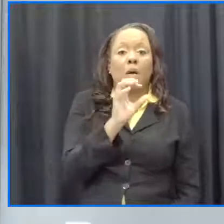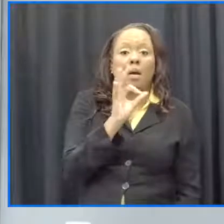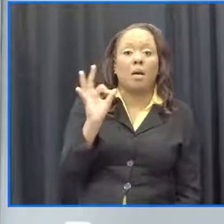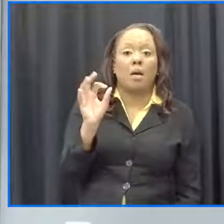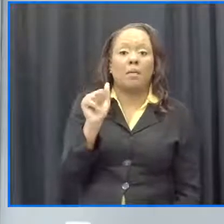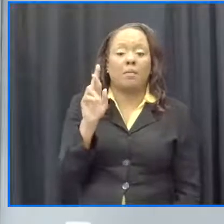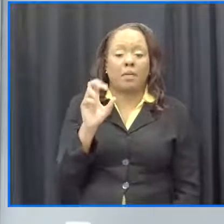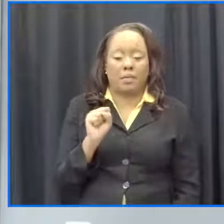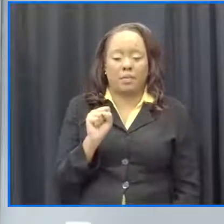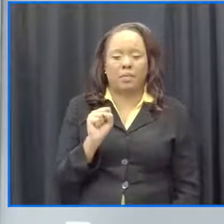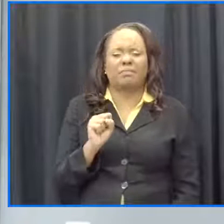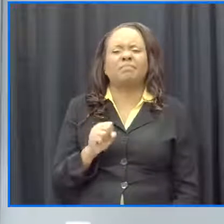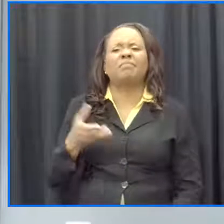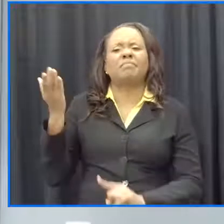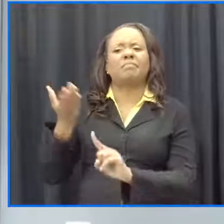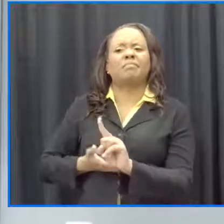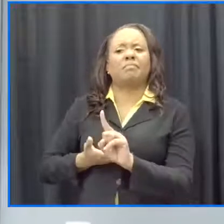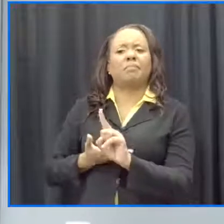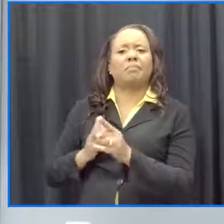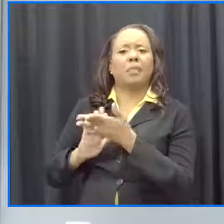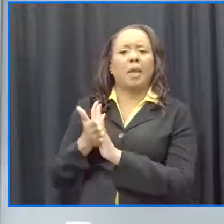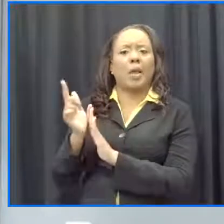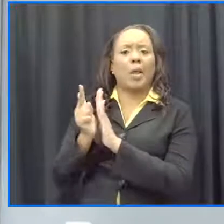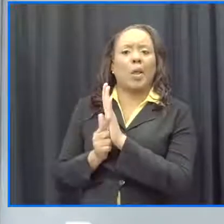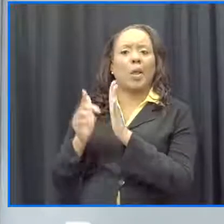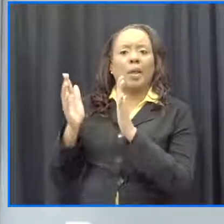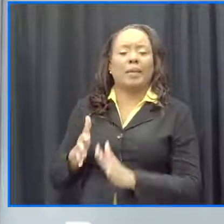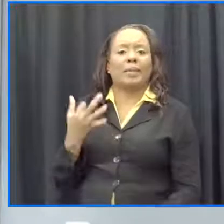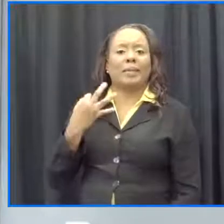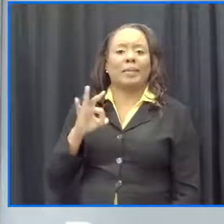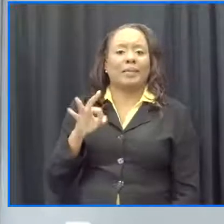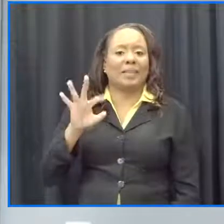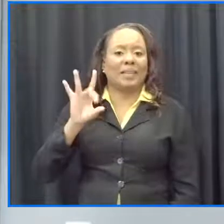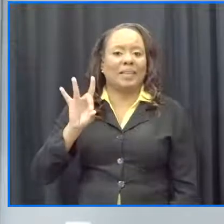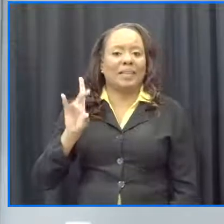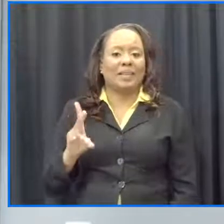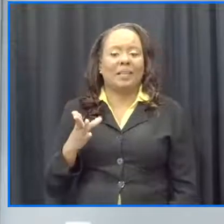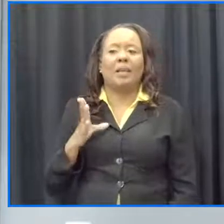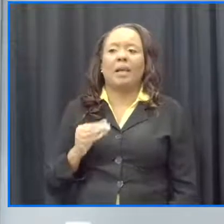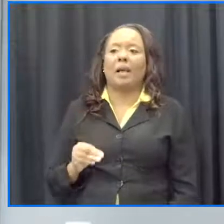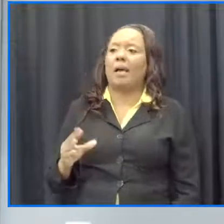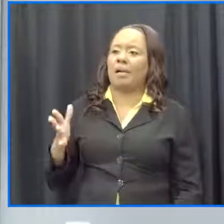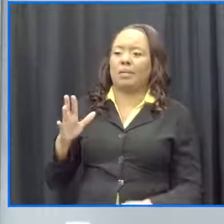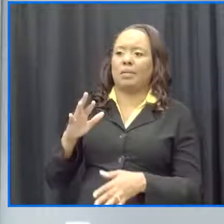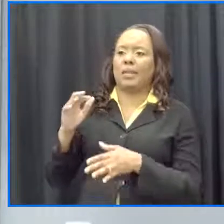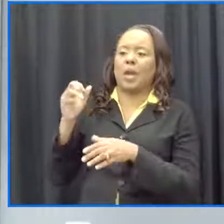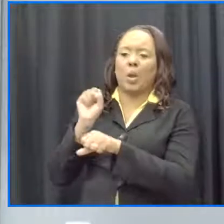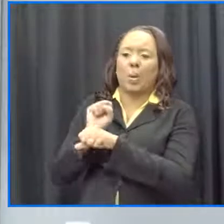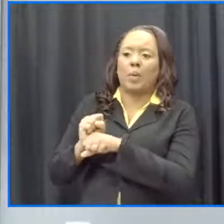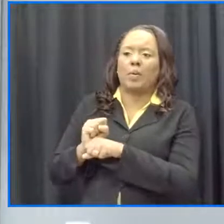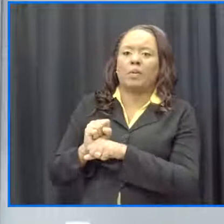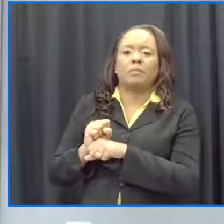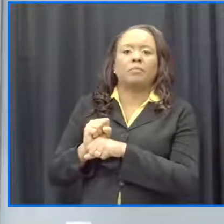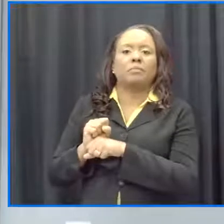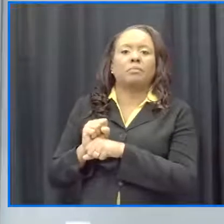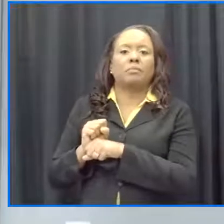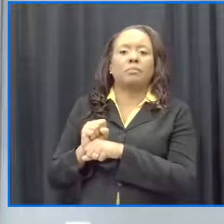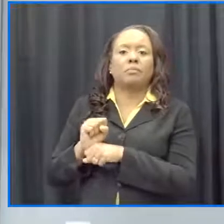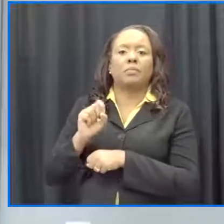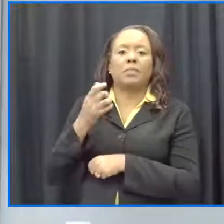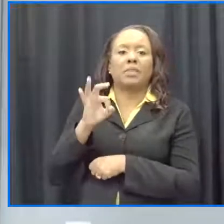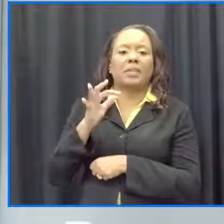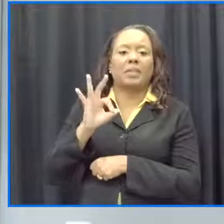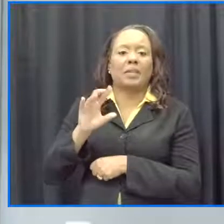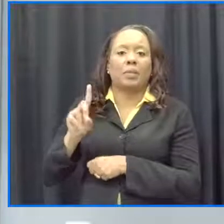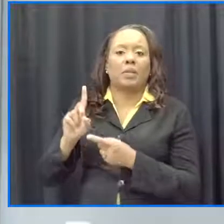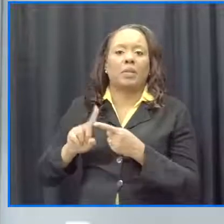Brathwaite was admitted as an attorney at law in 1987 and practiced in the Virgin Islands from 1991